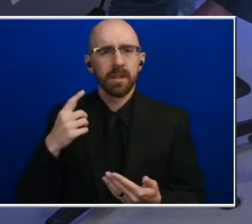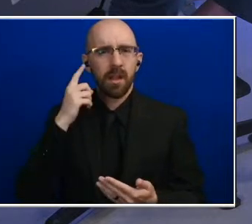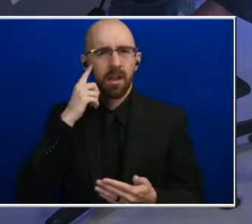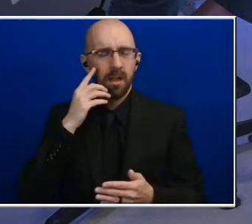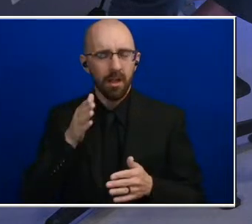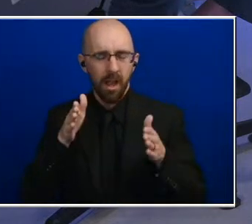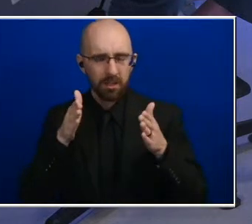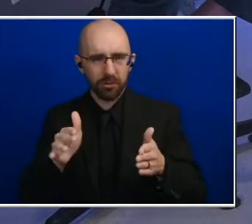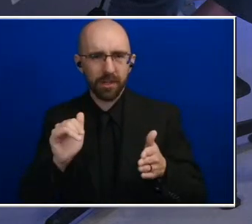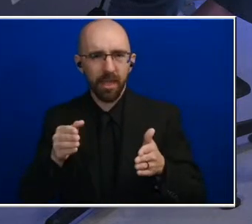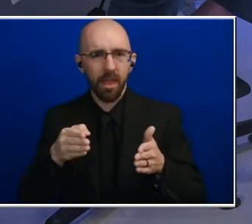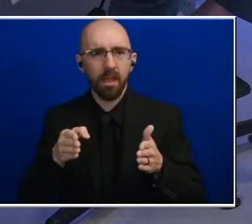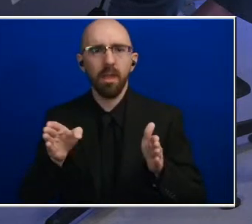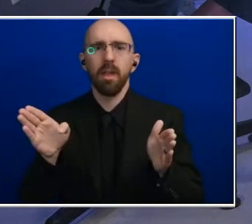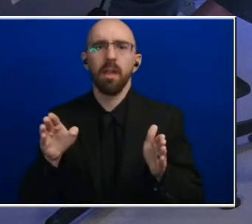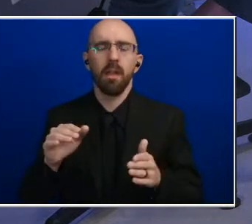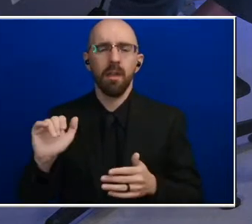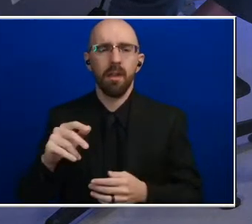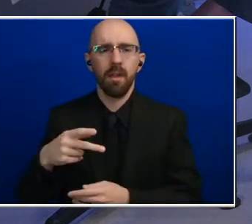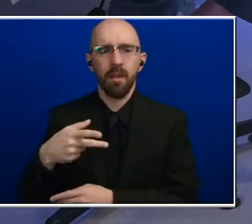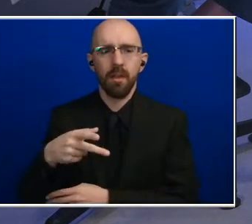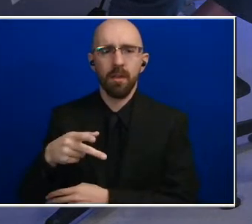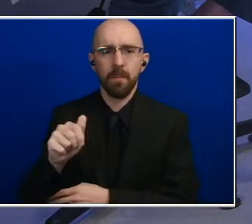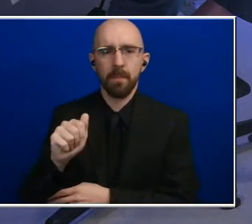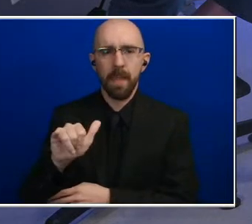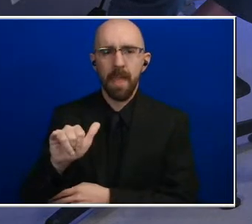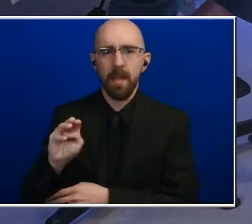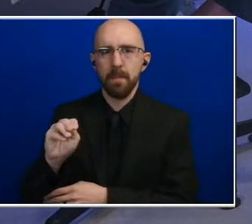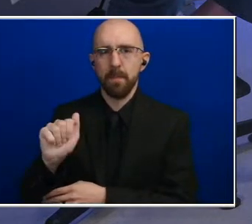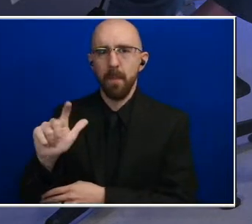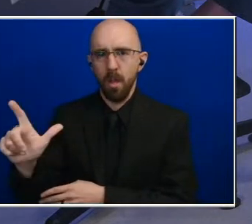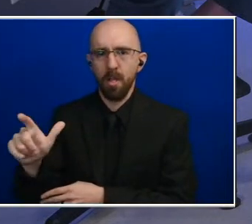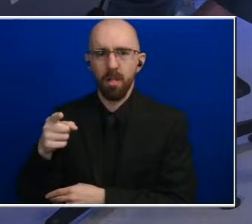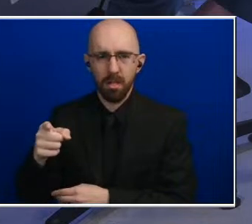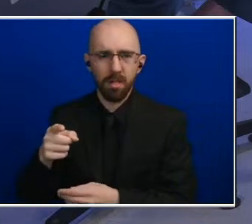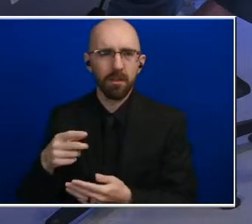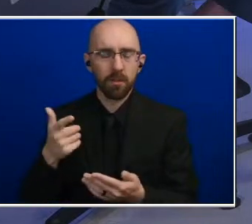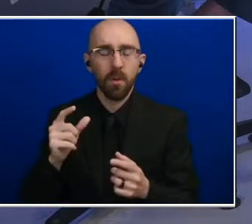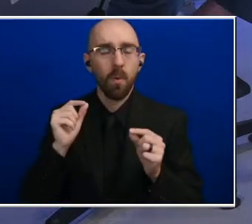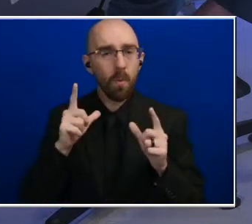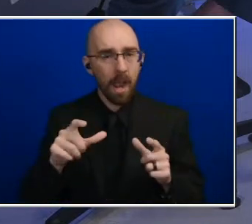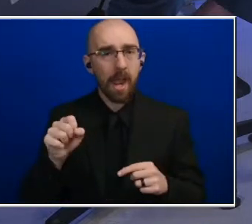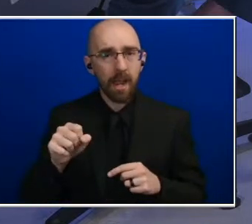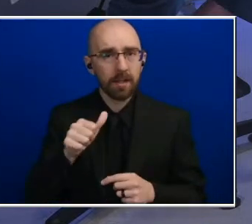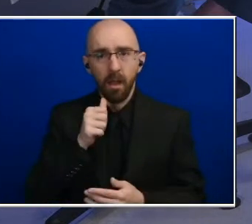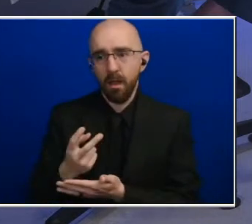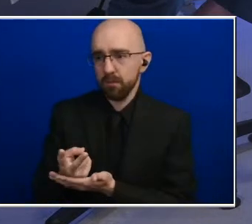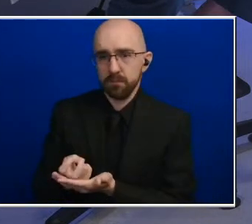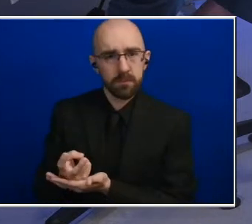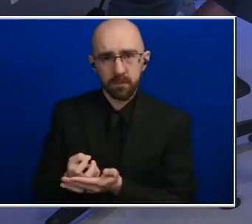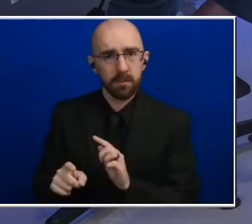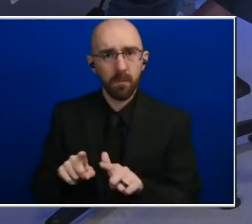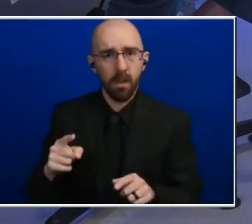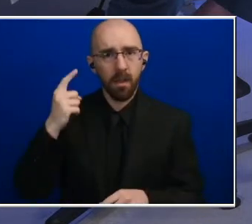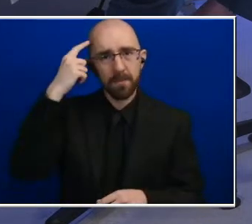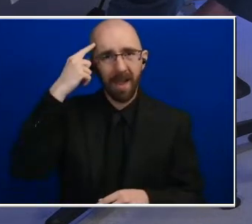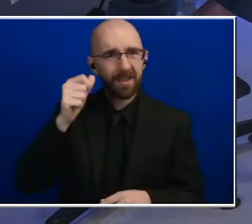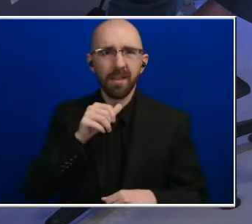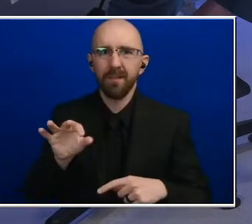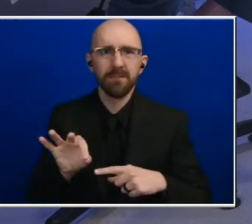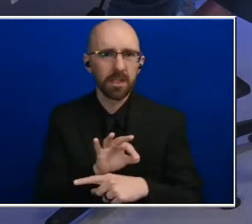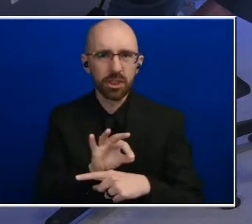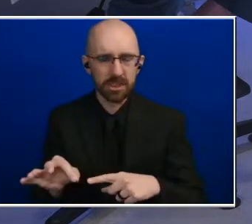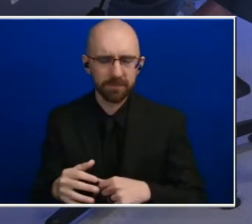petit mal seizure, where you sit there and you just sort of lose consciousness. You're awake, but you're really not functioning. Right, and I'd never had that